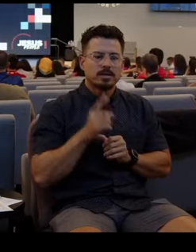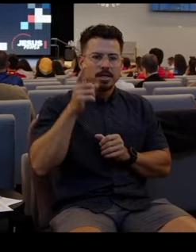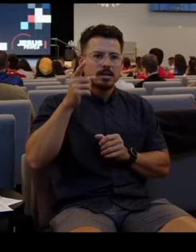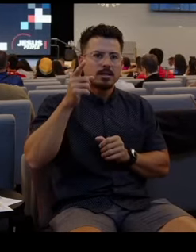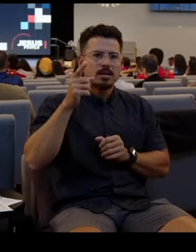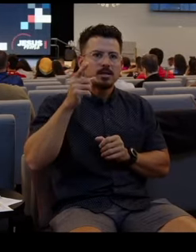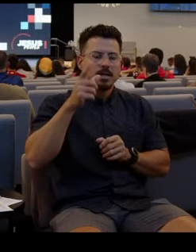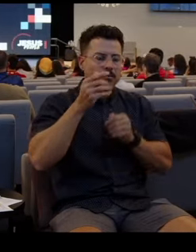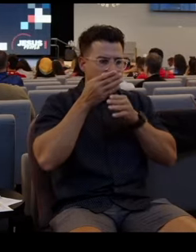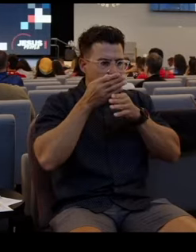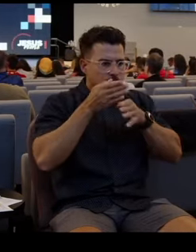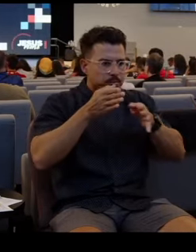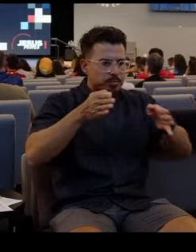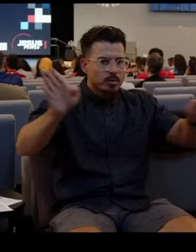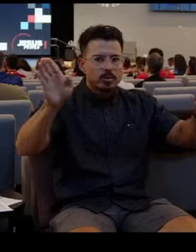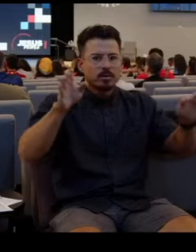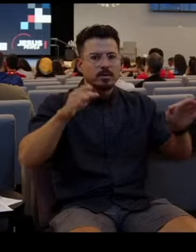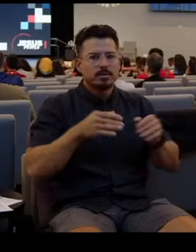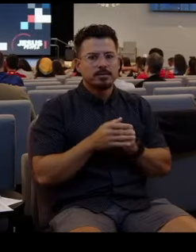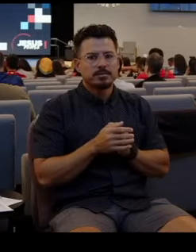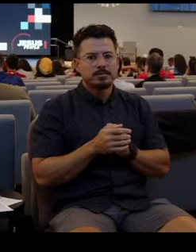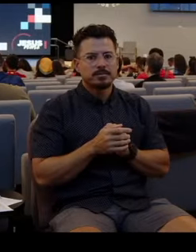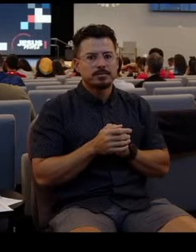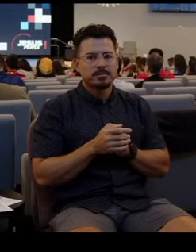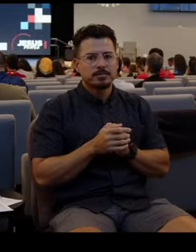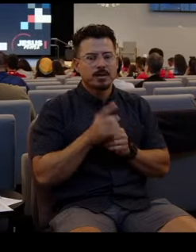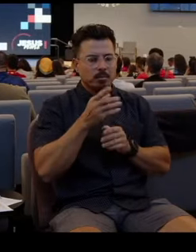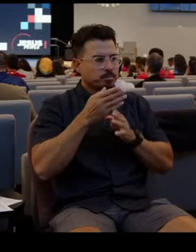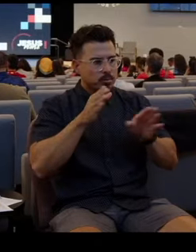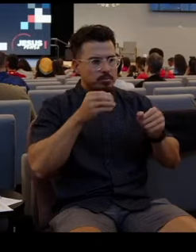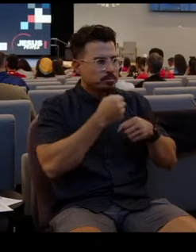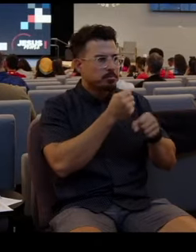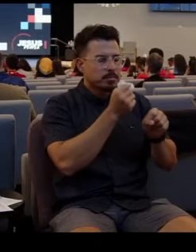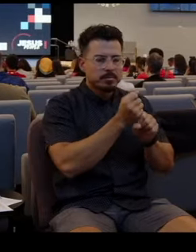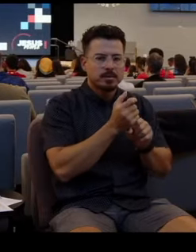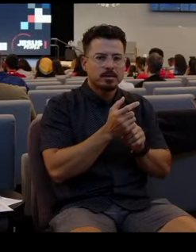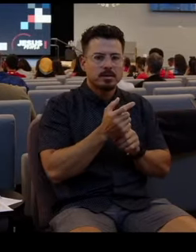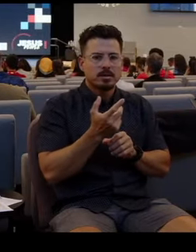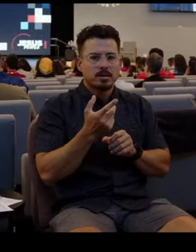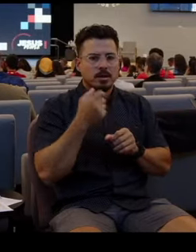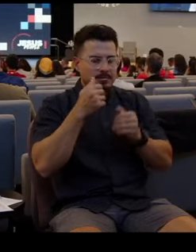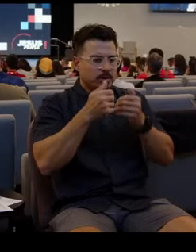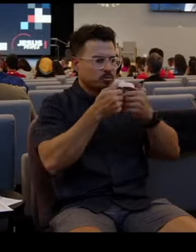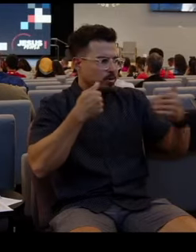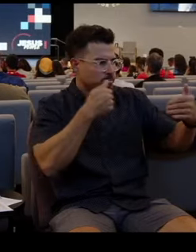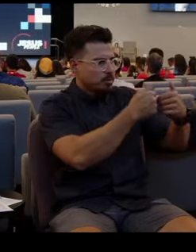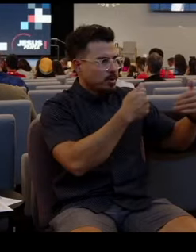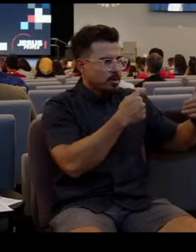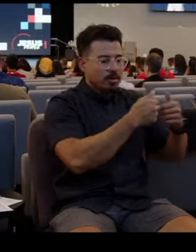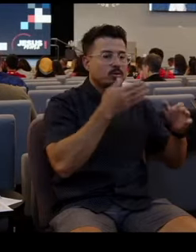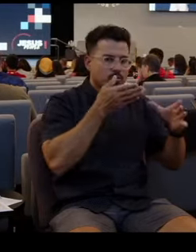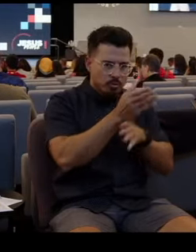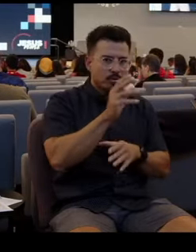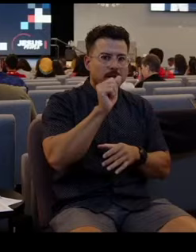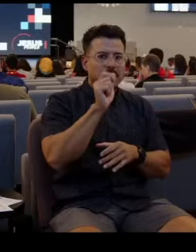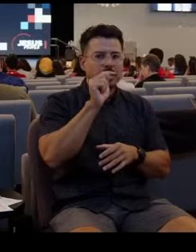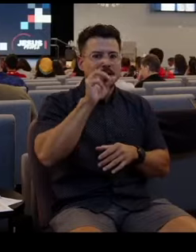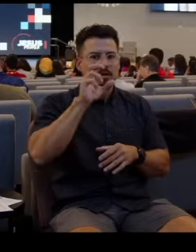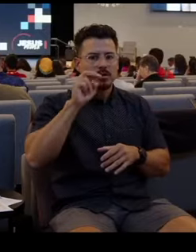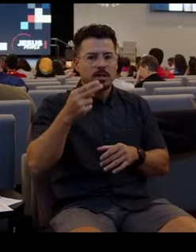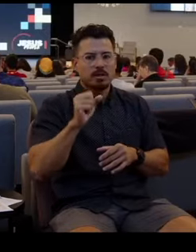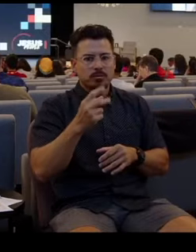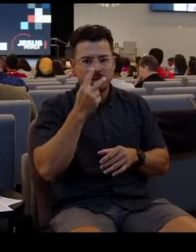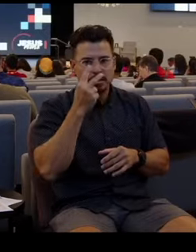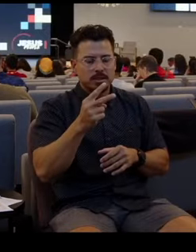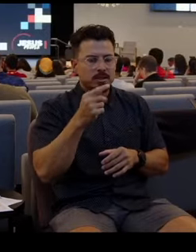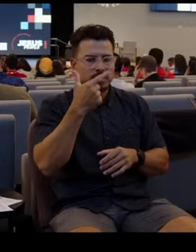broadened the vision of their fellowship at the time. What do you mean? Well, it was through Antioch that we